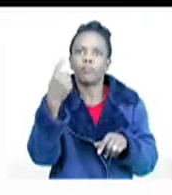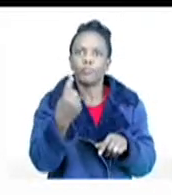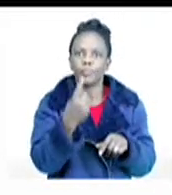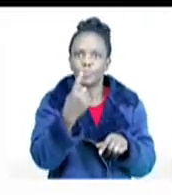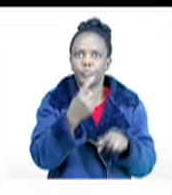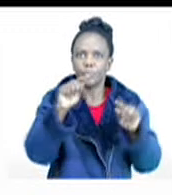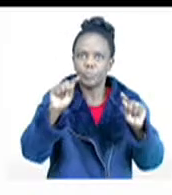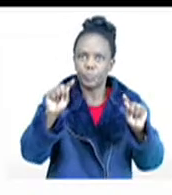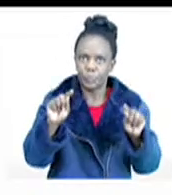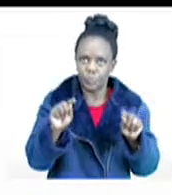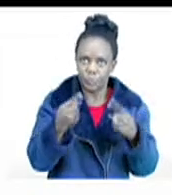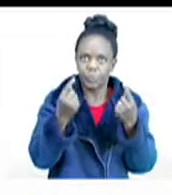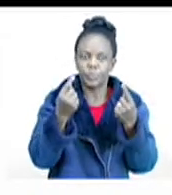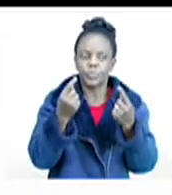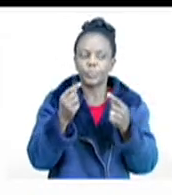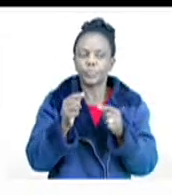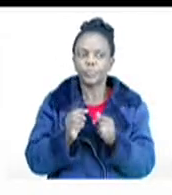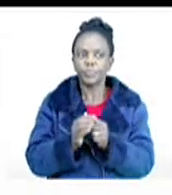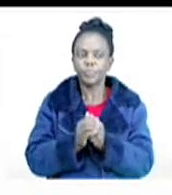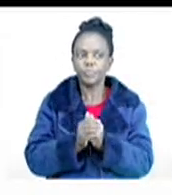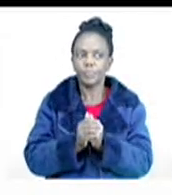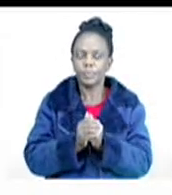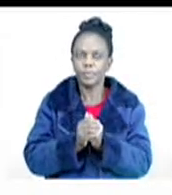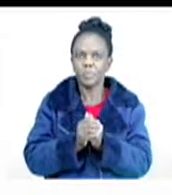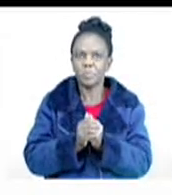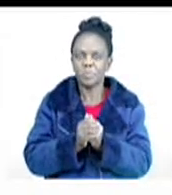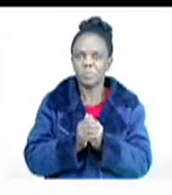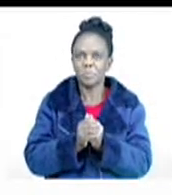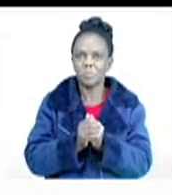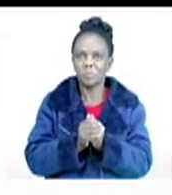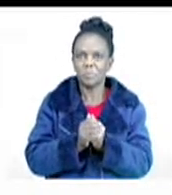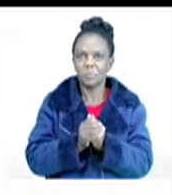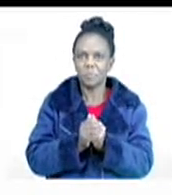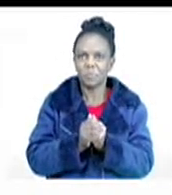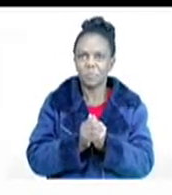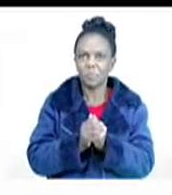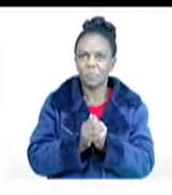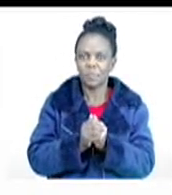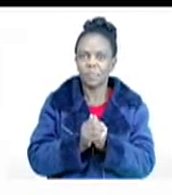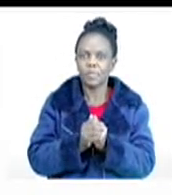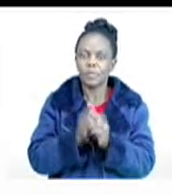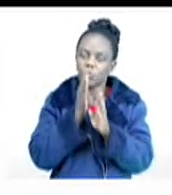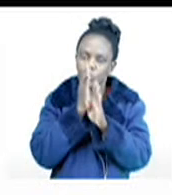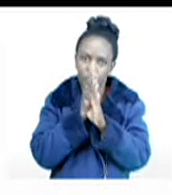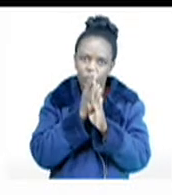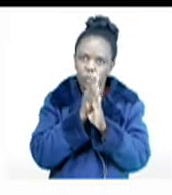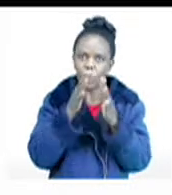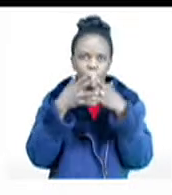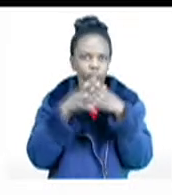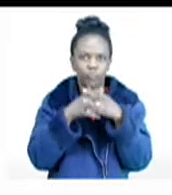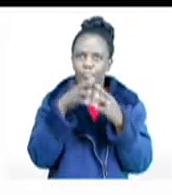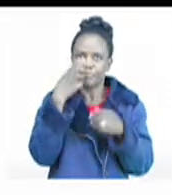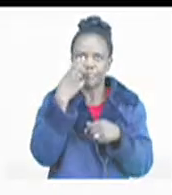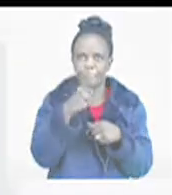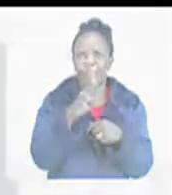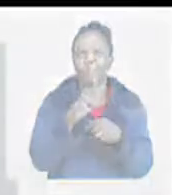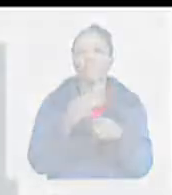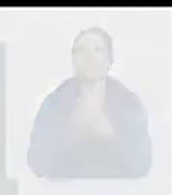these items. And make sure that when you color, you stay within the lines. Enjoy yourselves, my